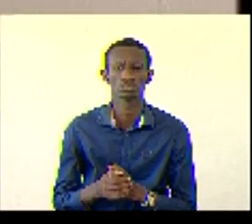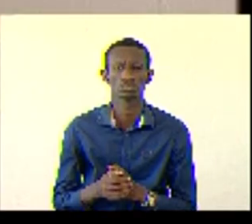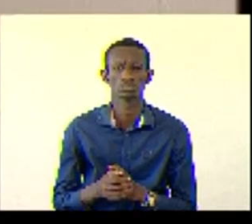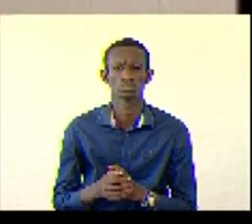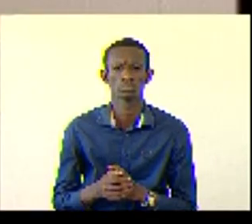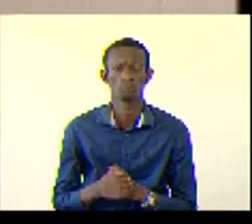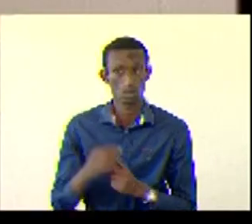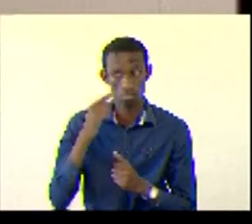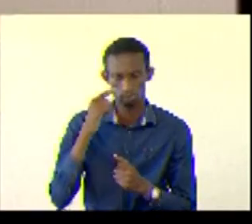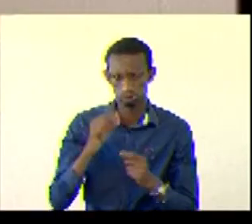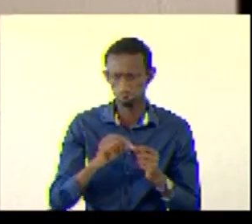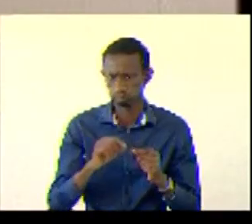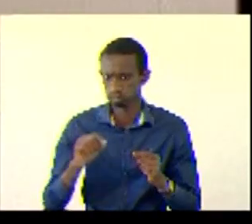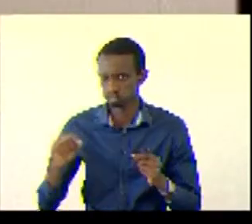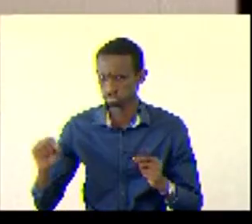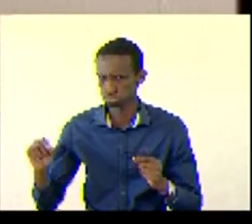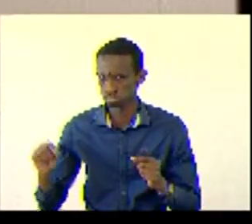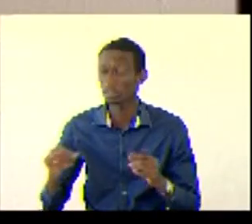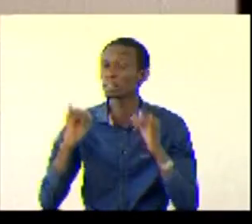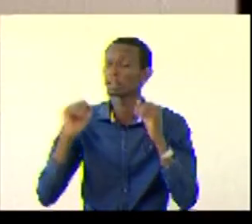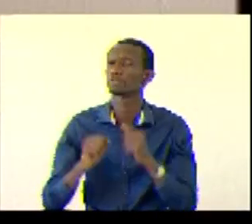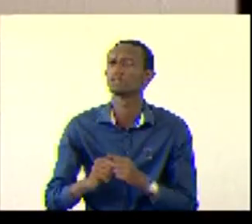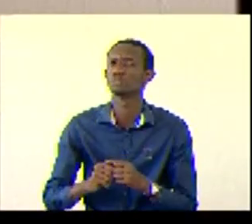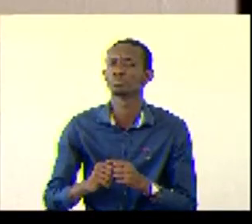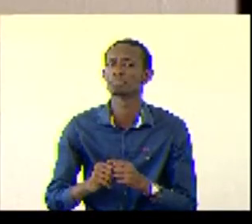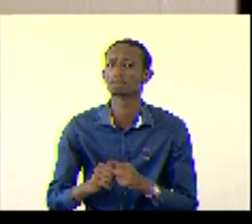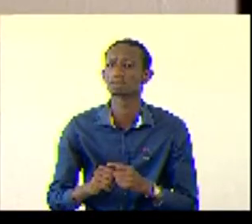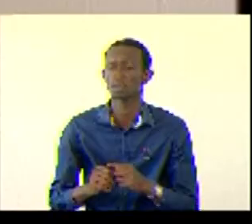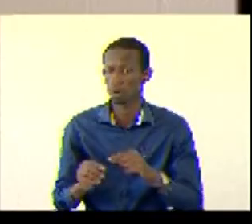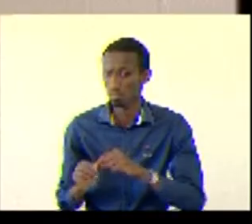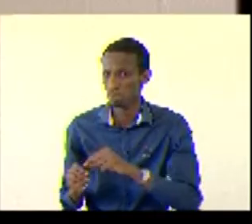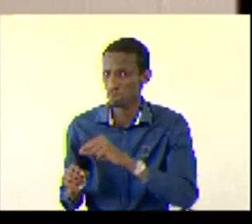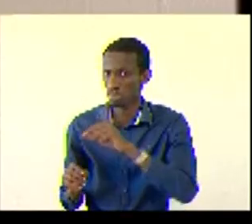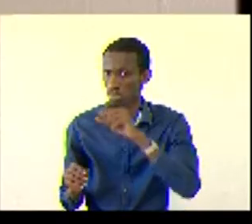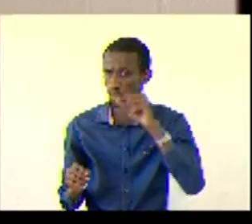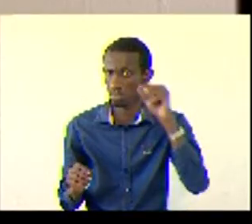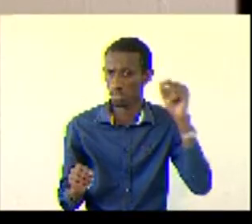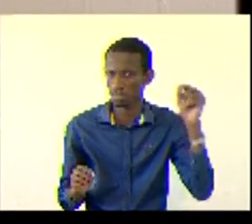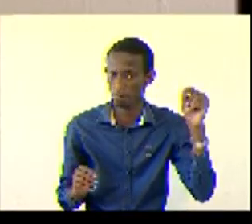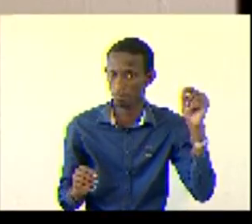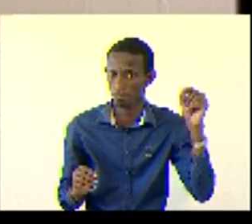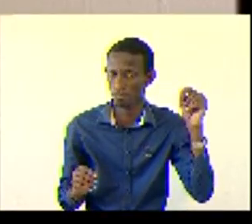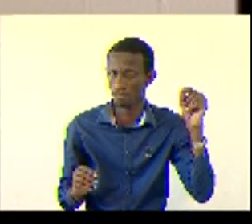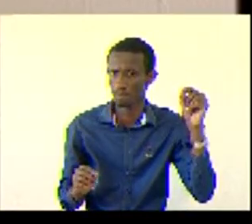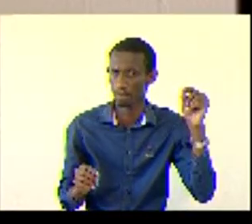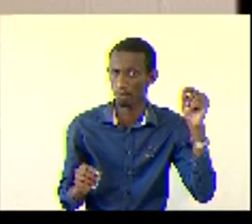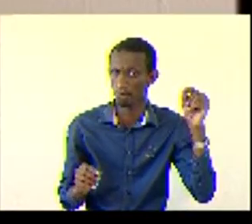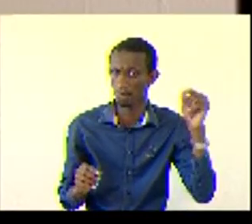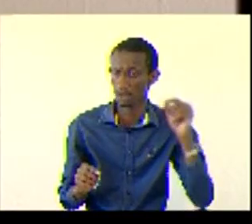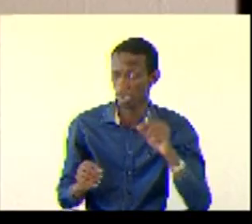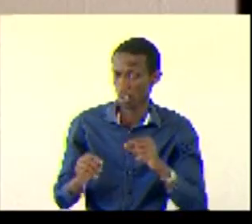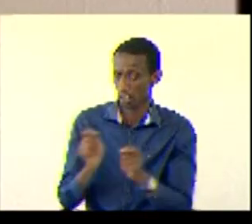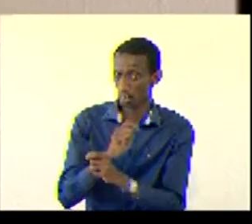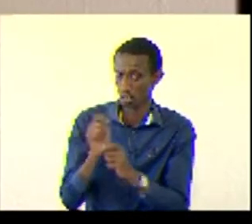the line or when the curve now becomes constant or becomes